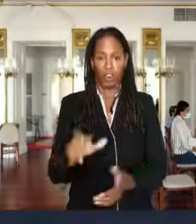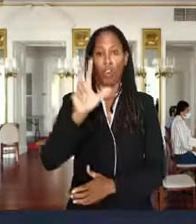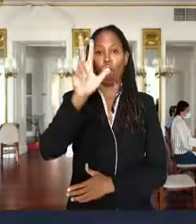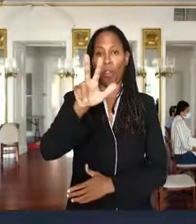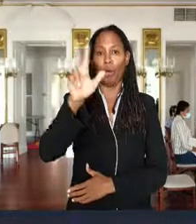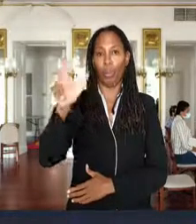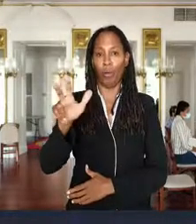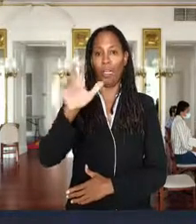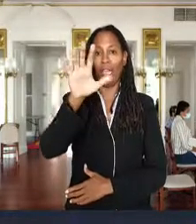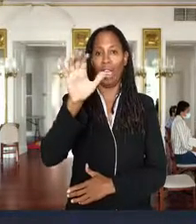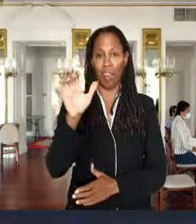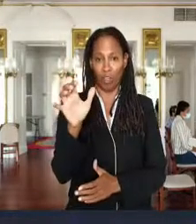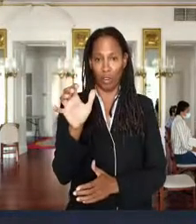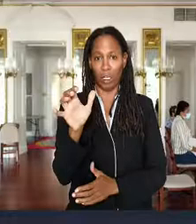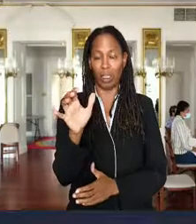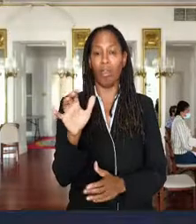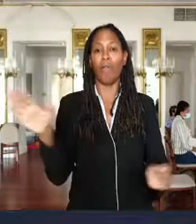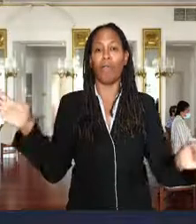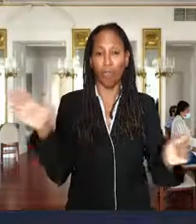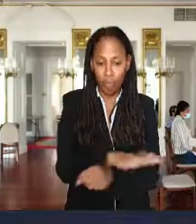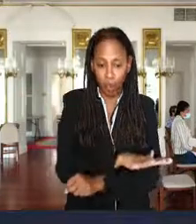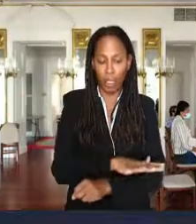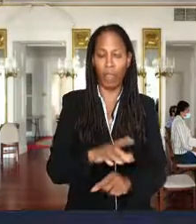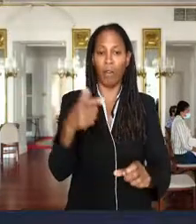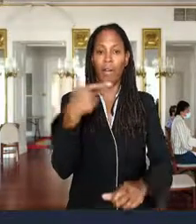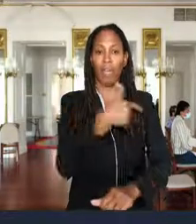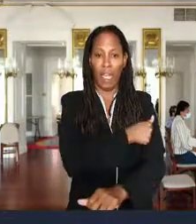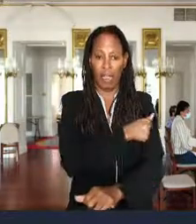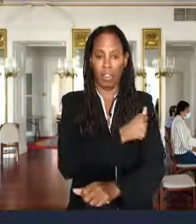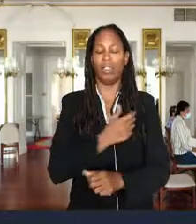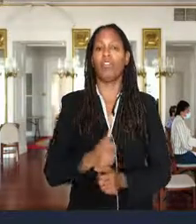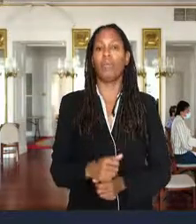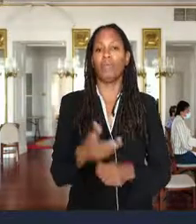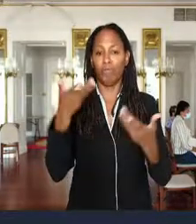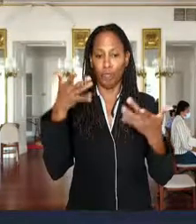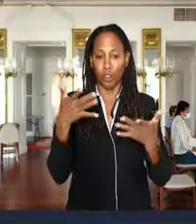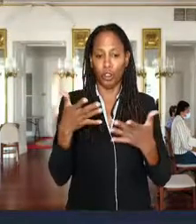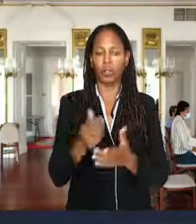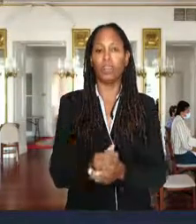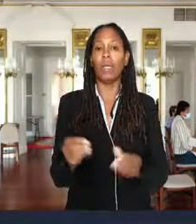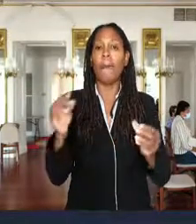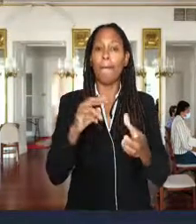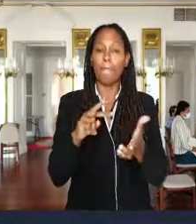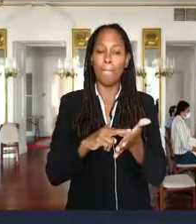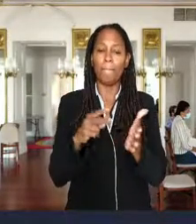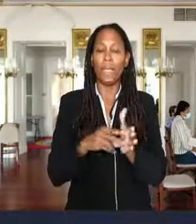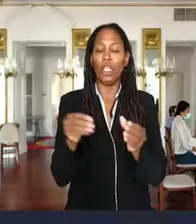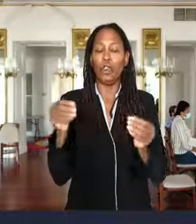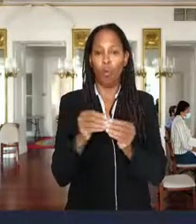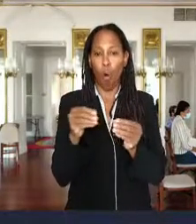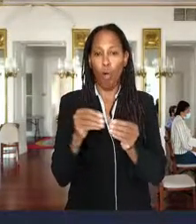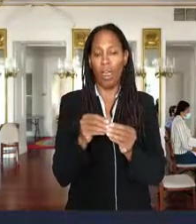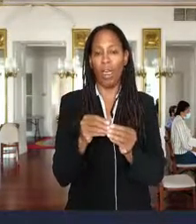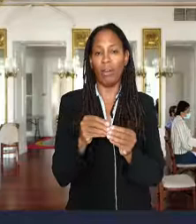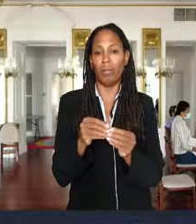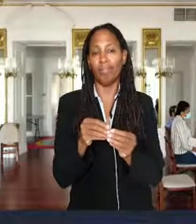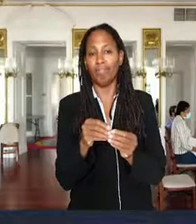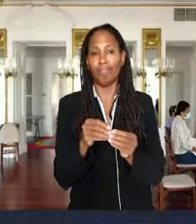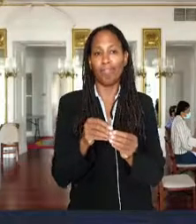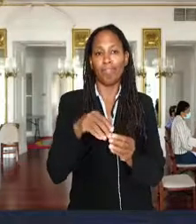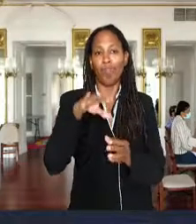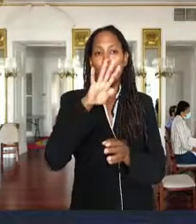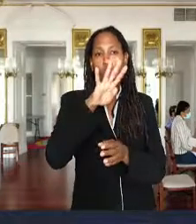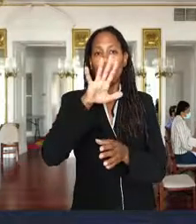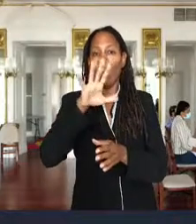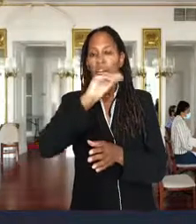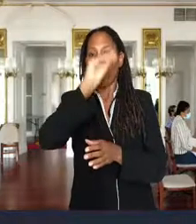33,313 individuals are all fully vaccinated, or about 45.7% of our eligible population. Note